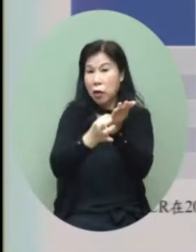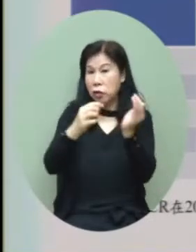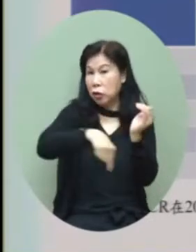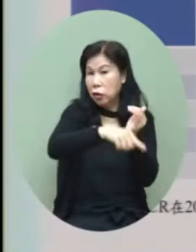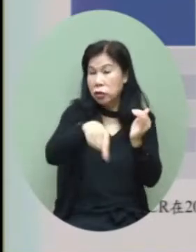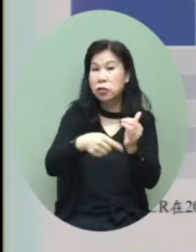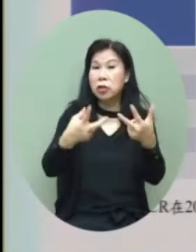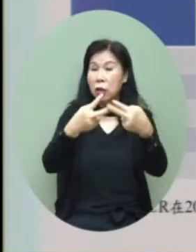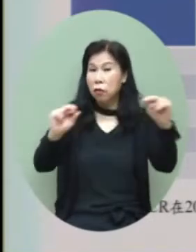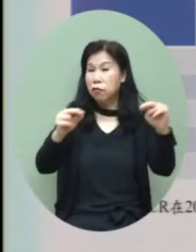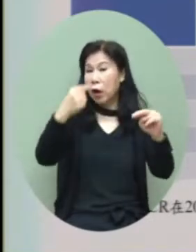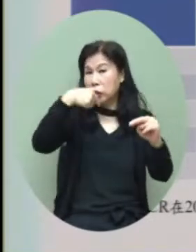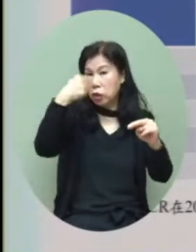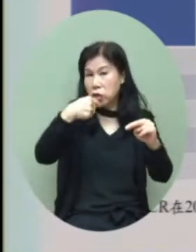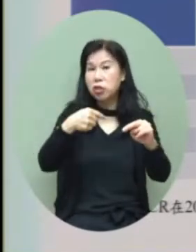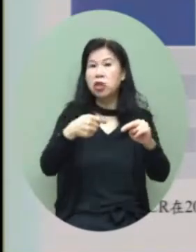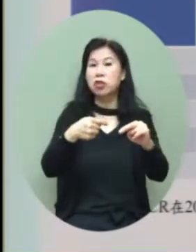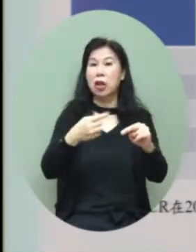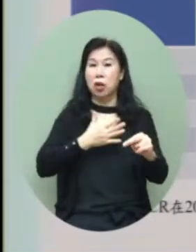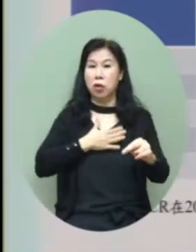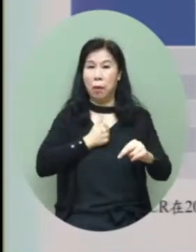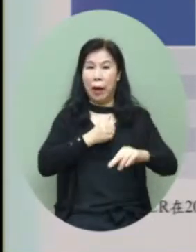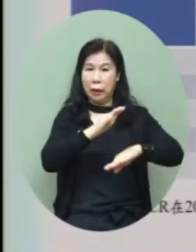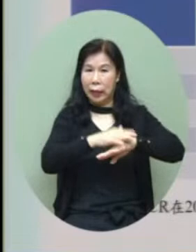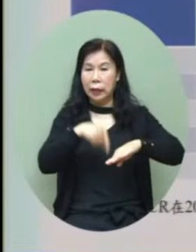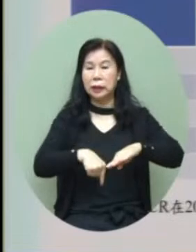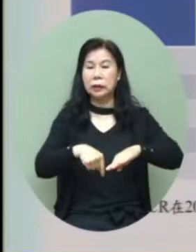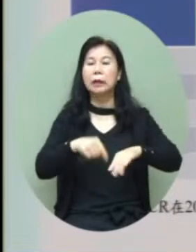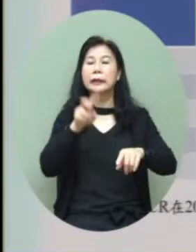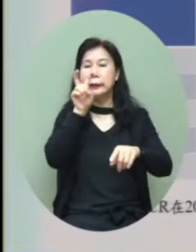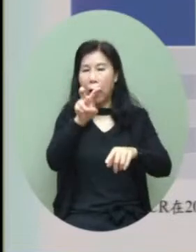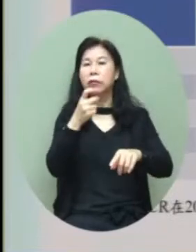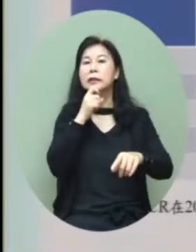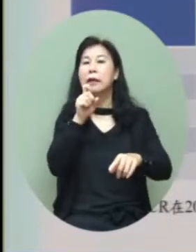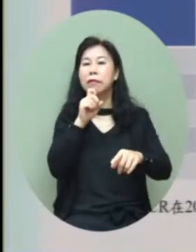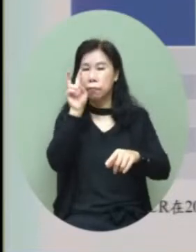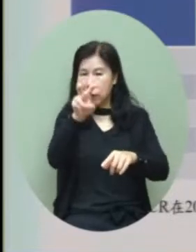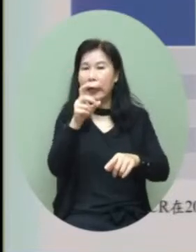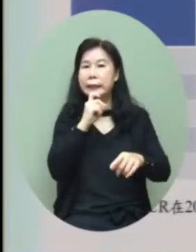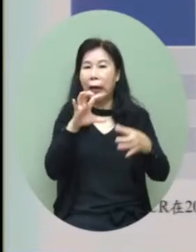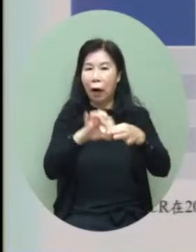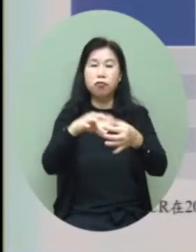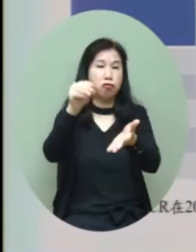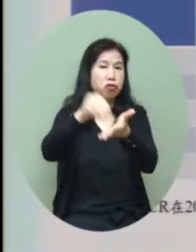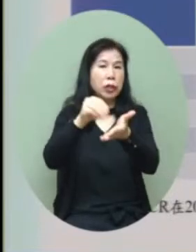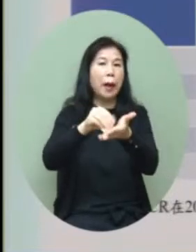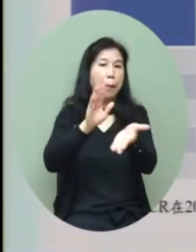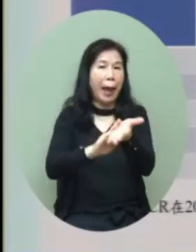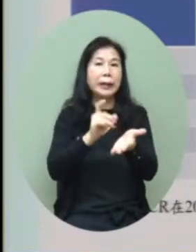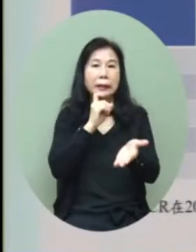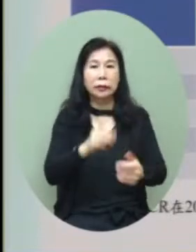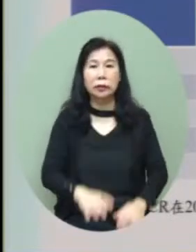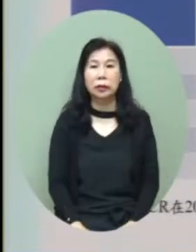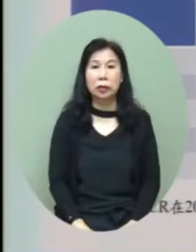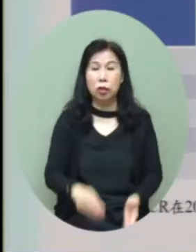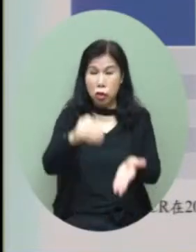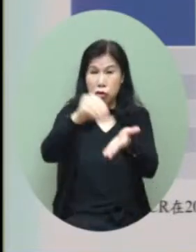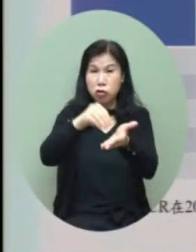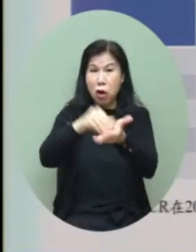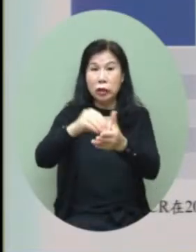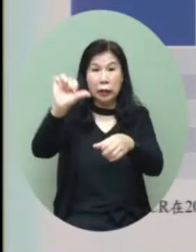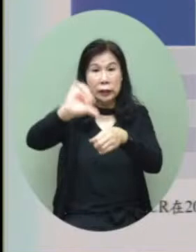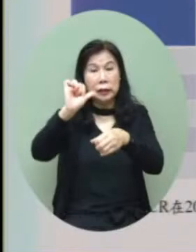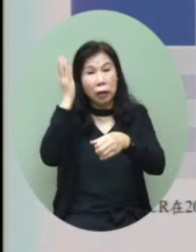are picked up during the time when they're under test and hold at the airport